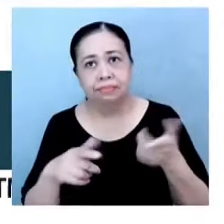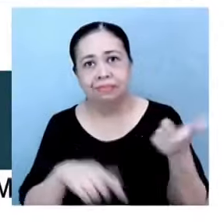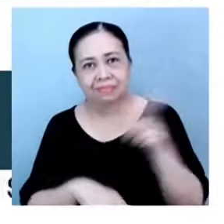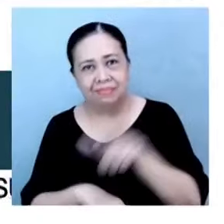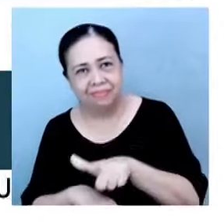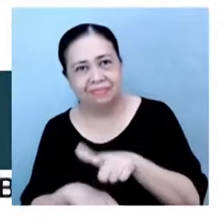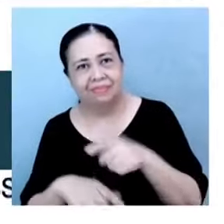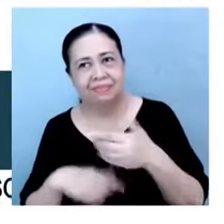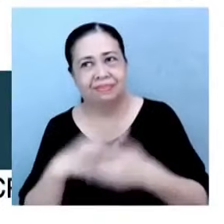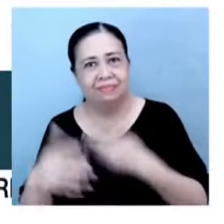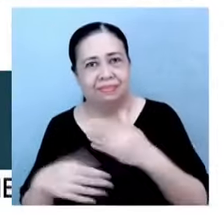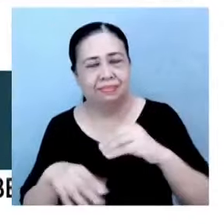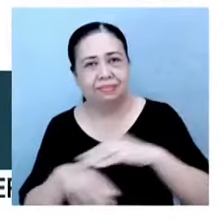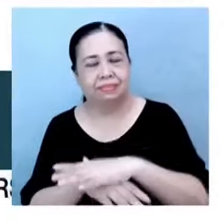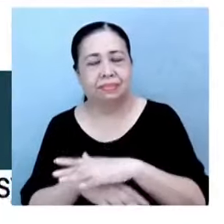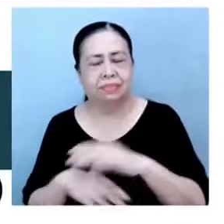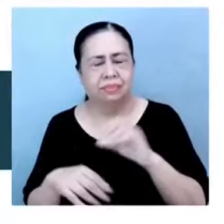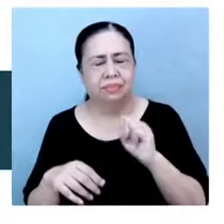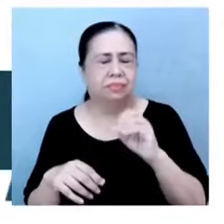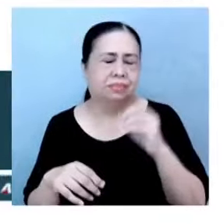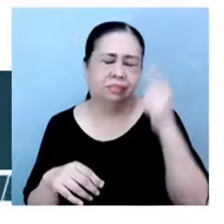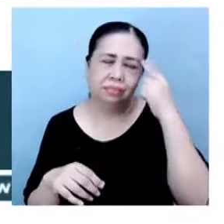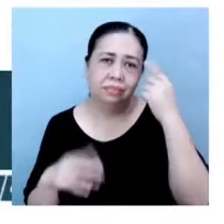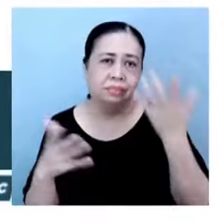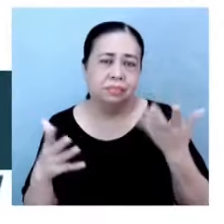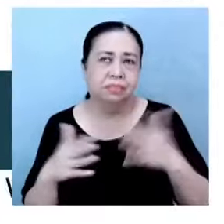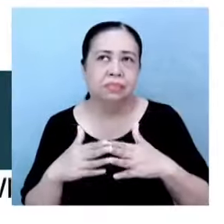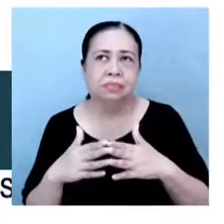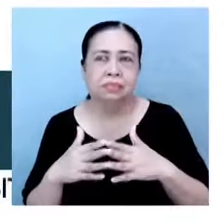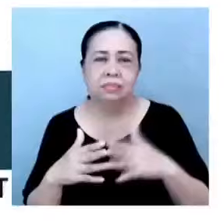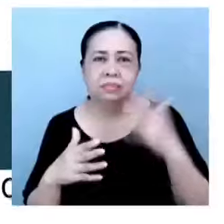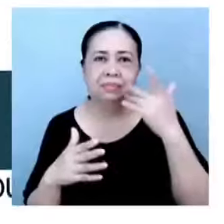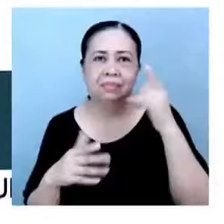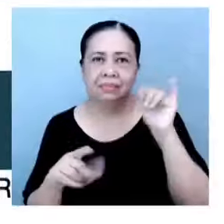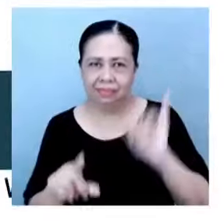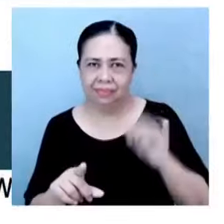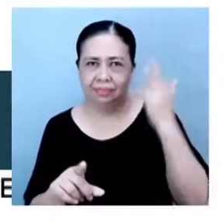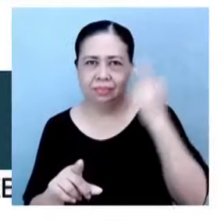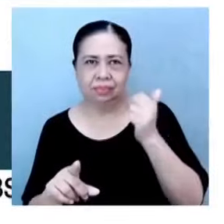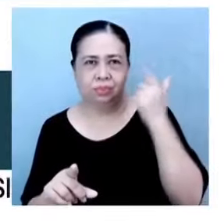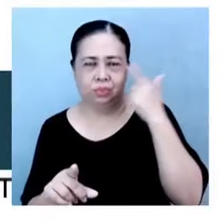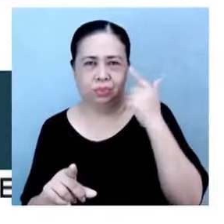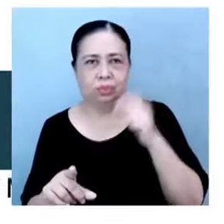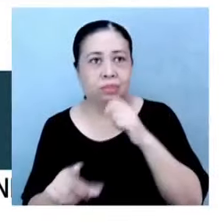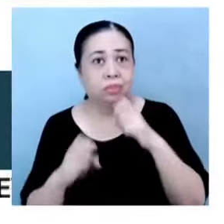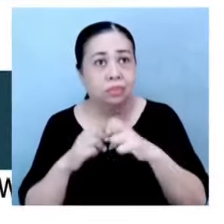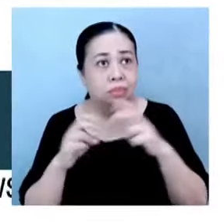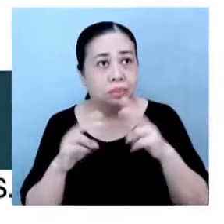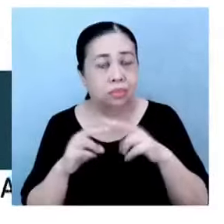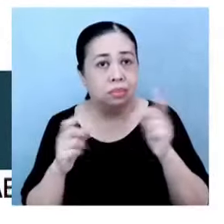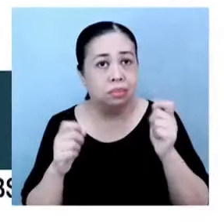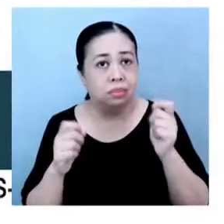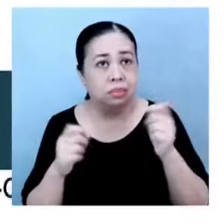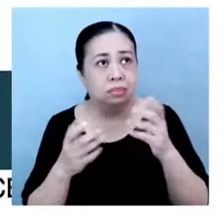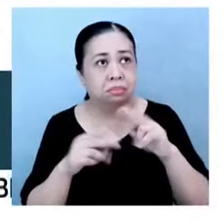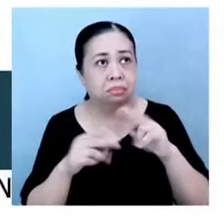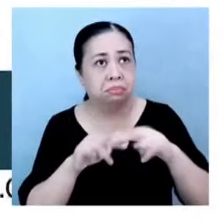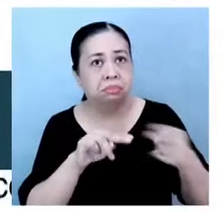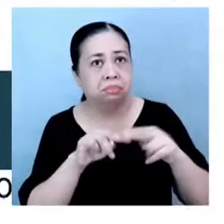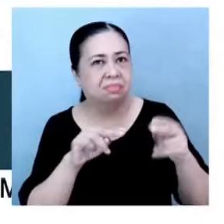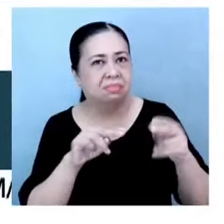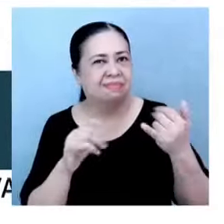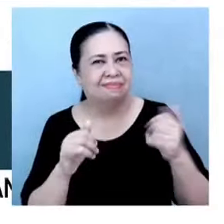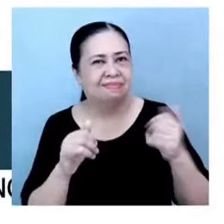eventually the inflation rate. So I think because of that, we don't think that even if they were to cut, they will not be cutting